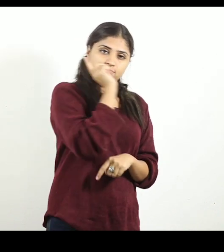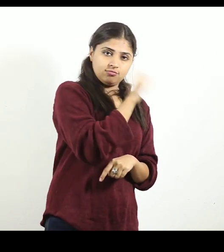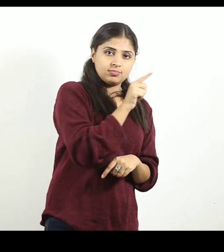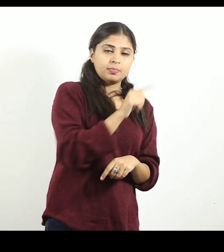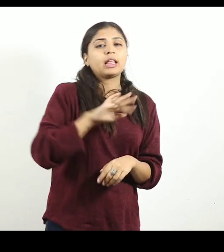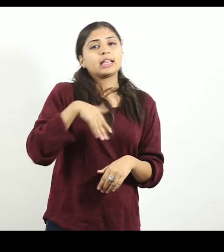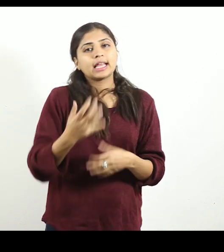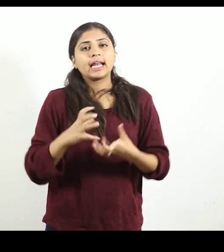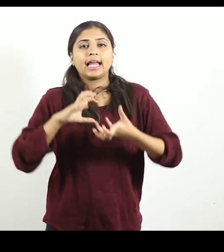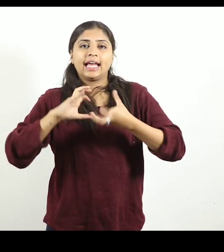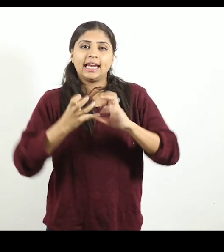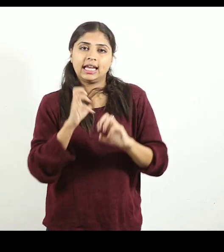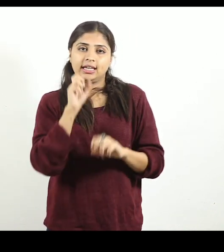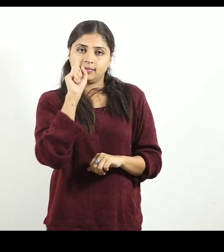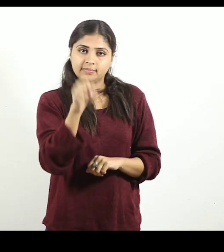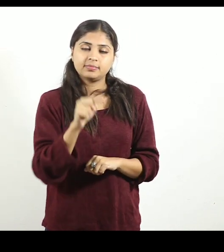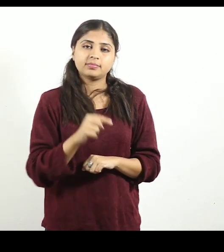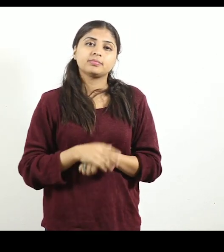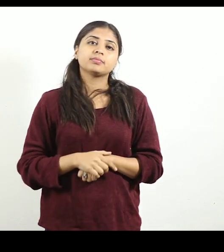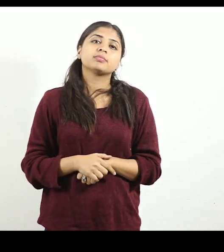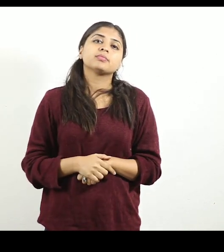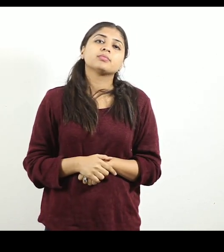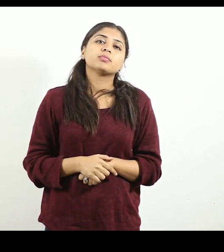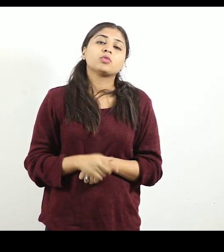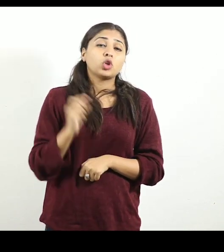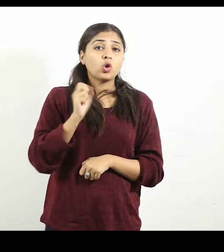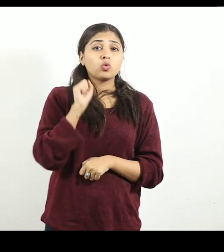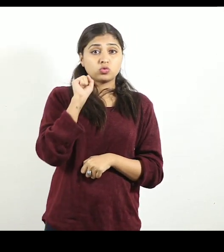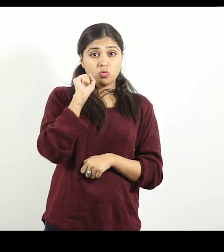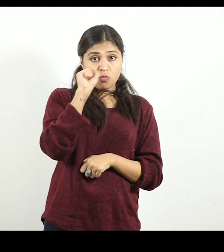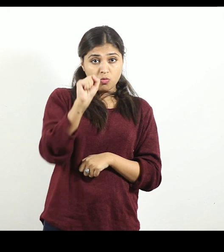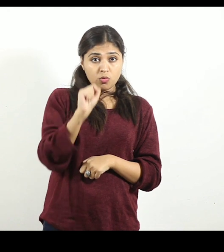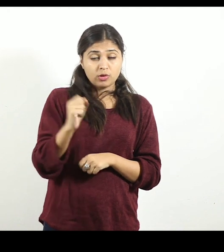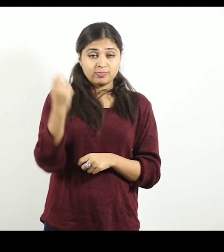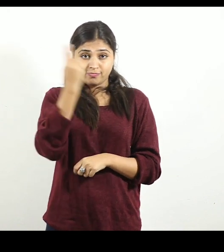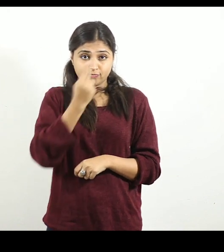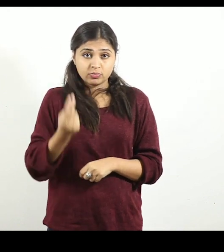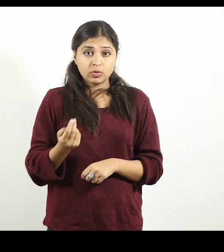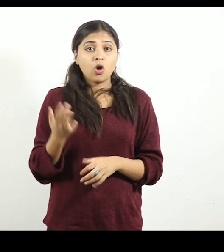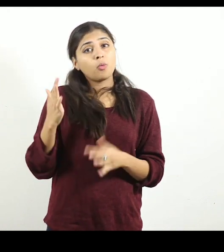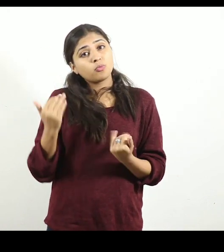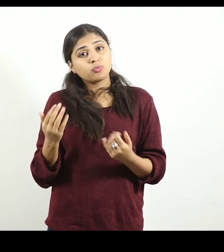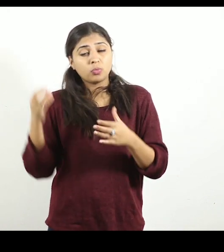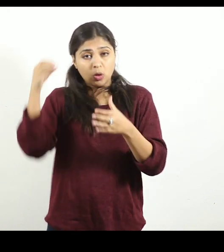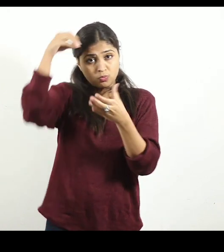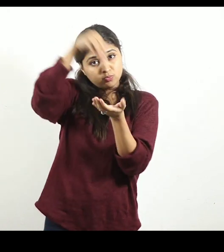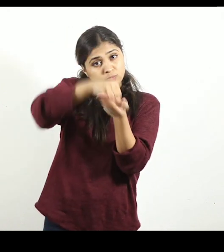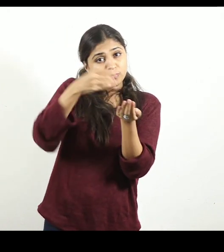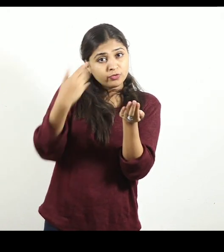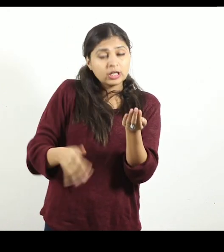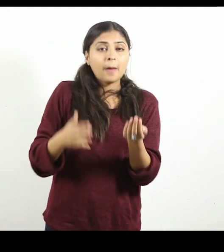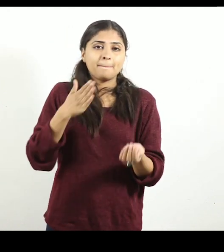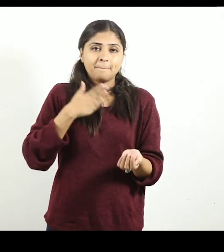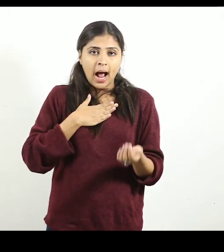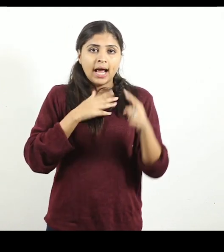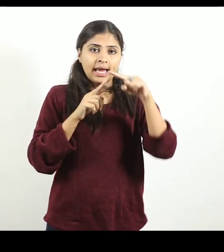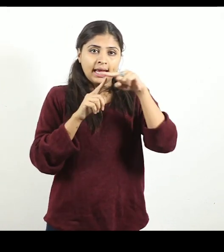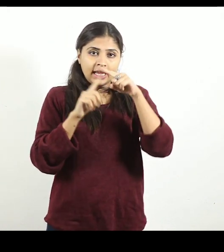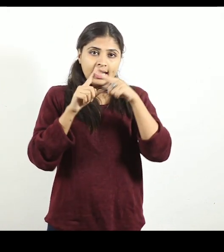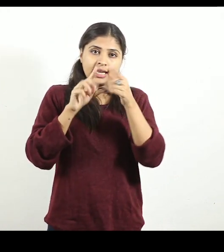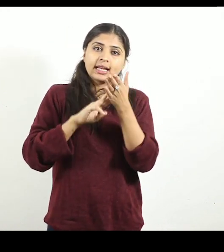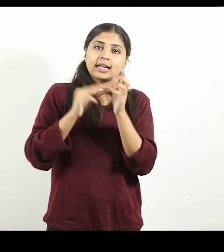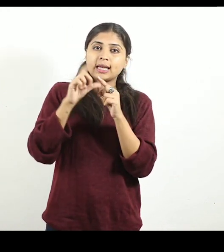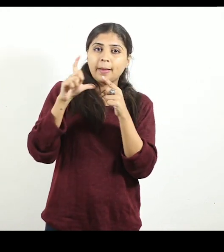Recent Templates. Click the template that you want and then click Create. To use your own template that you already